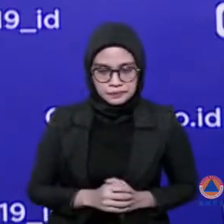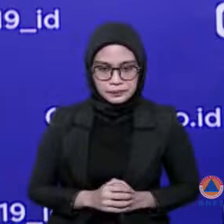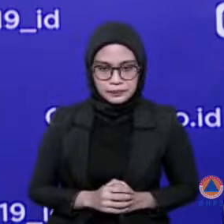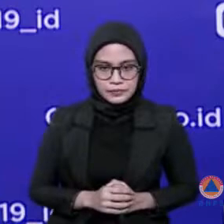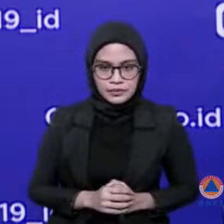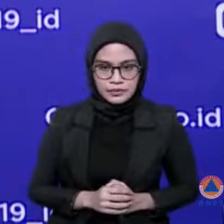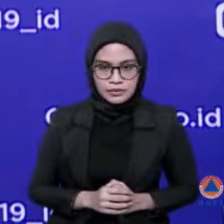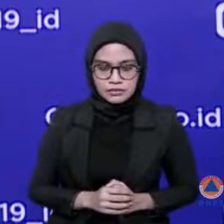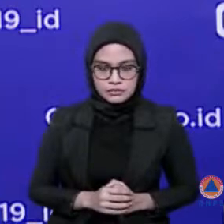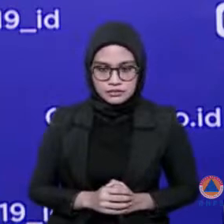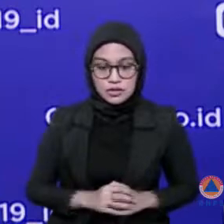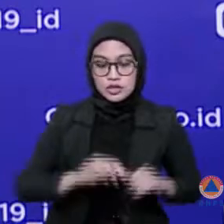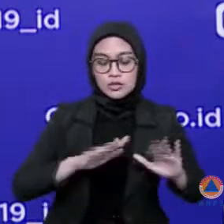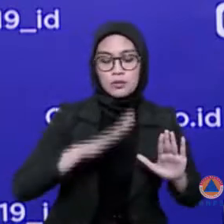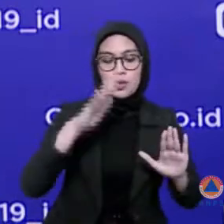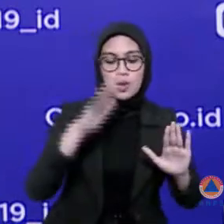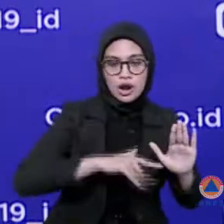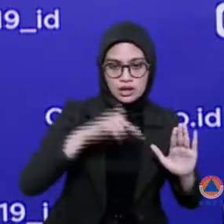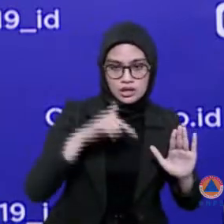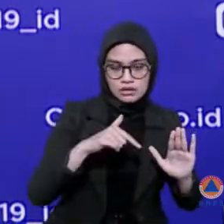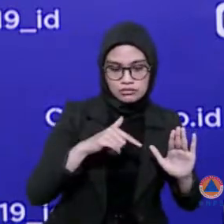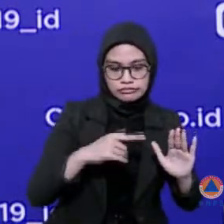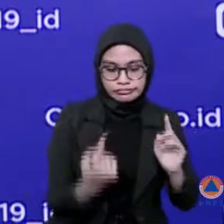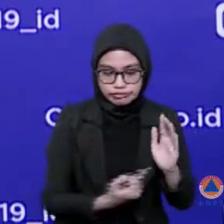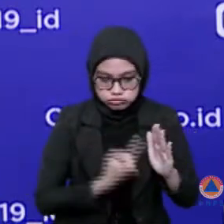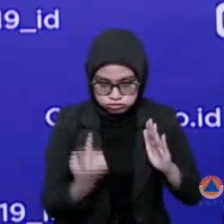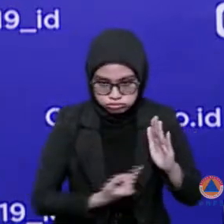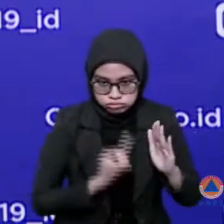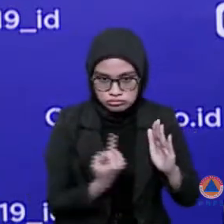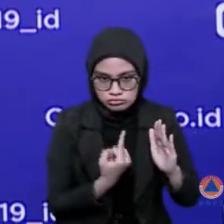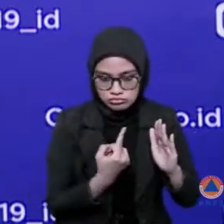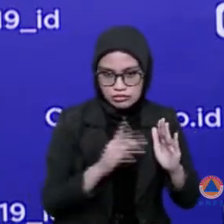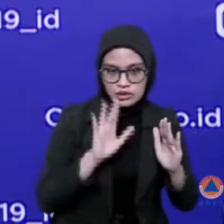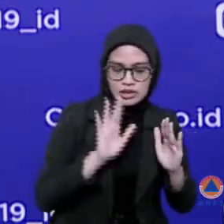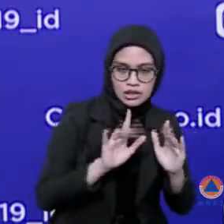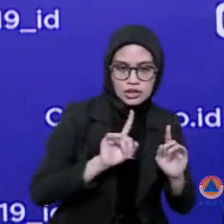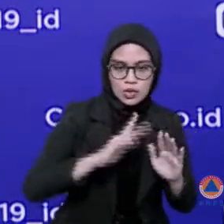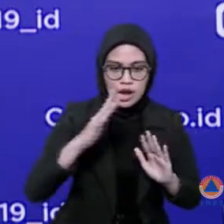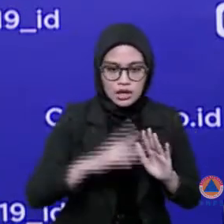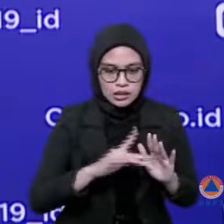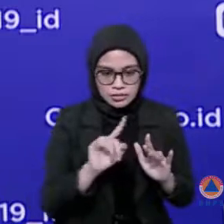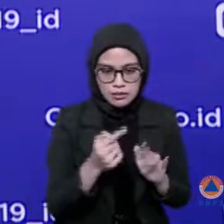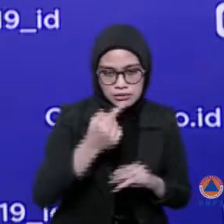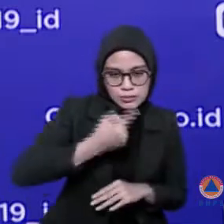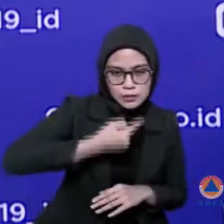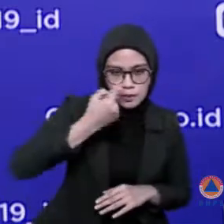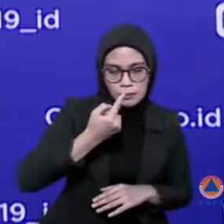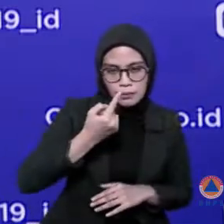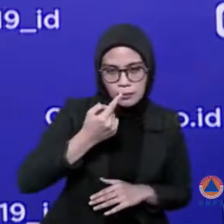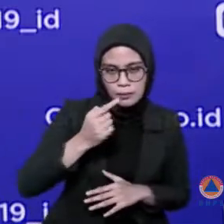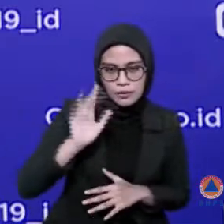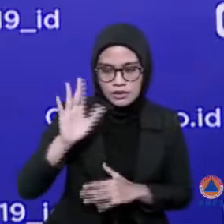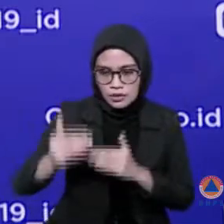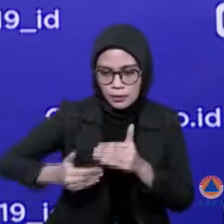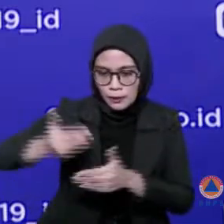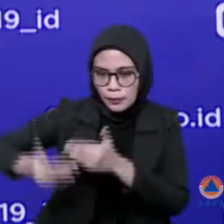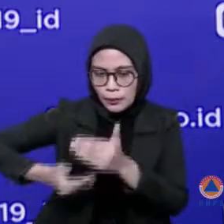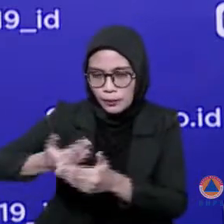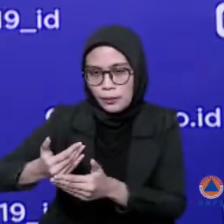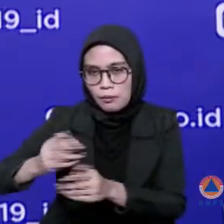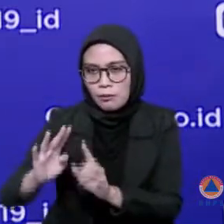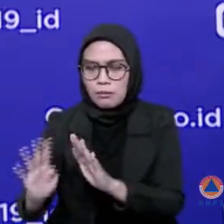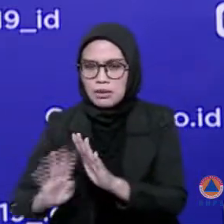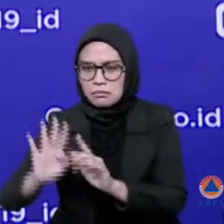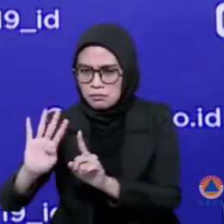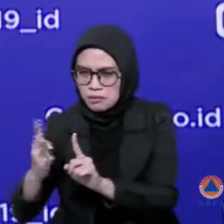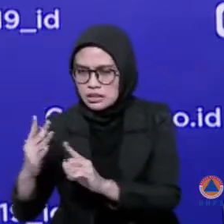days. And on the 13th day of those who are obliged to quarantine for 14 days.